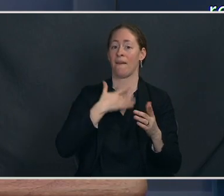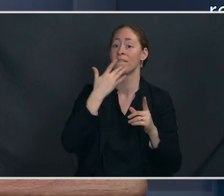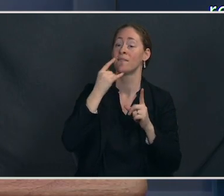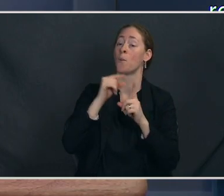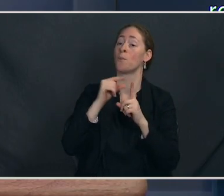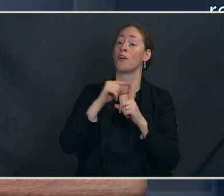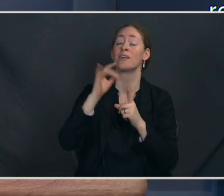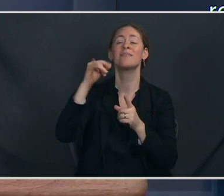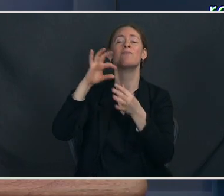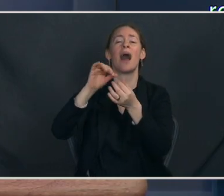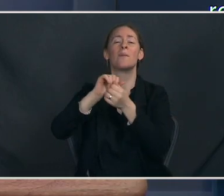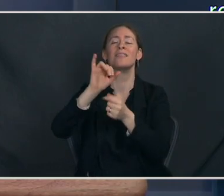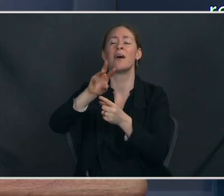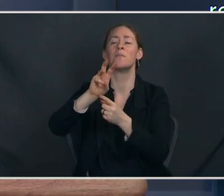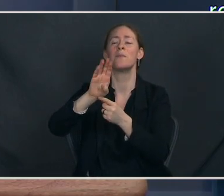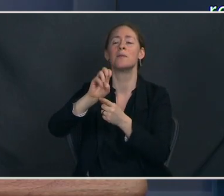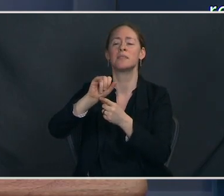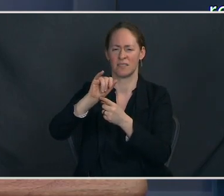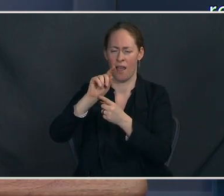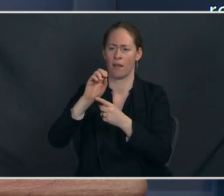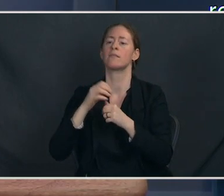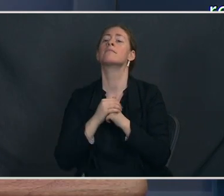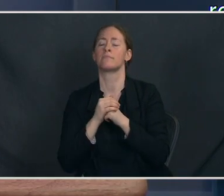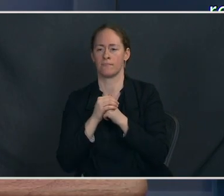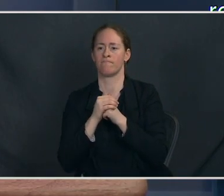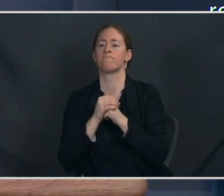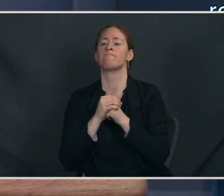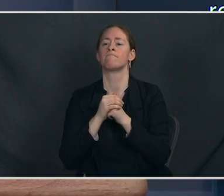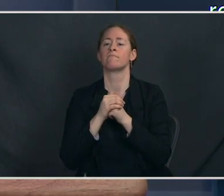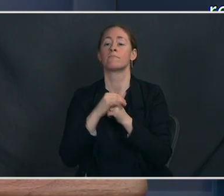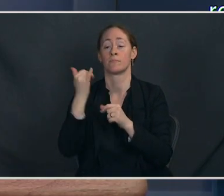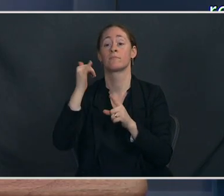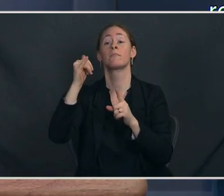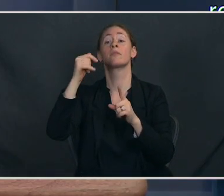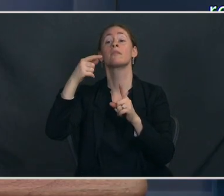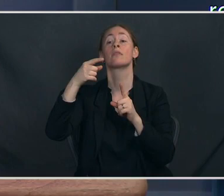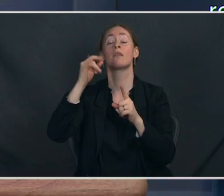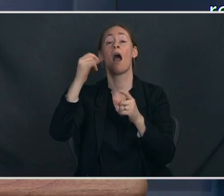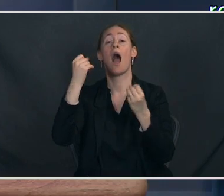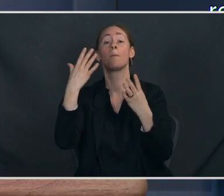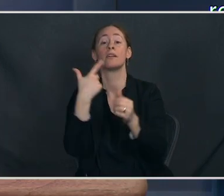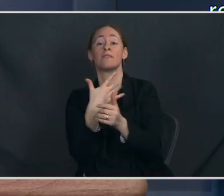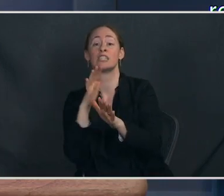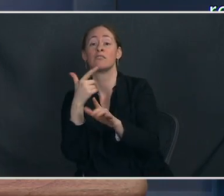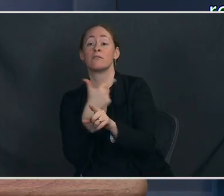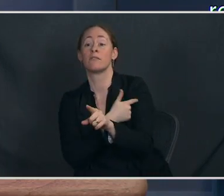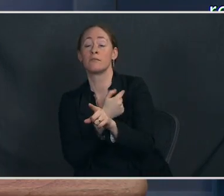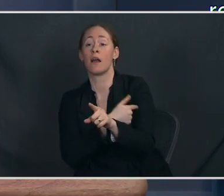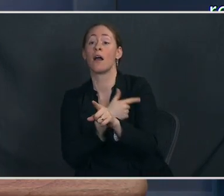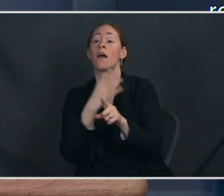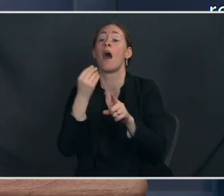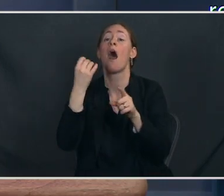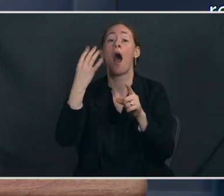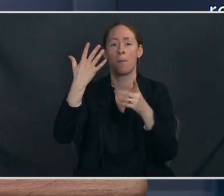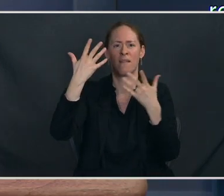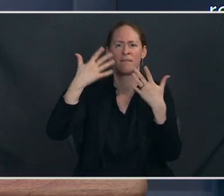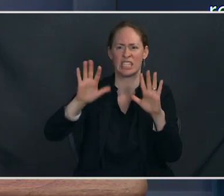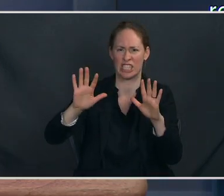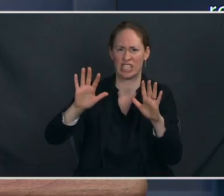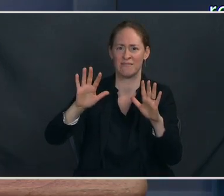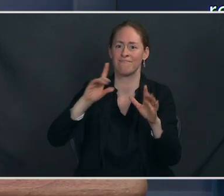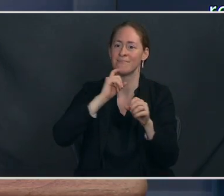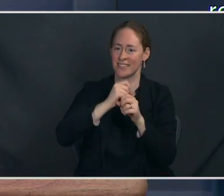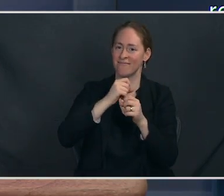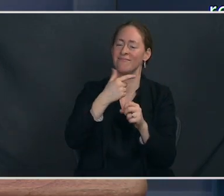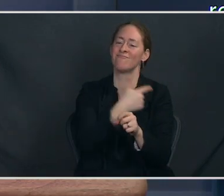available information on not just the vaccine that is available in states, but what has been distributed. So what I was conveying, and I think what a number of our medical and